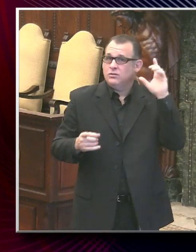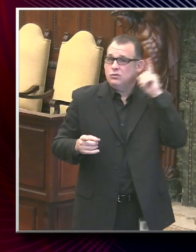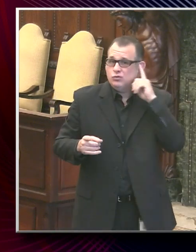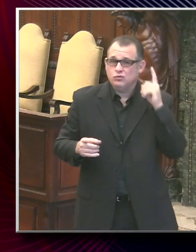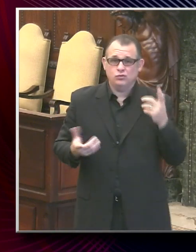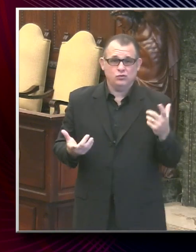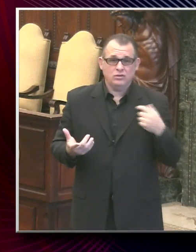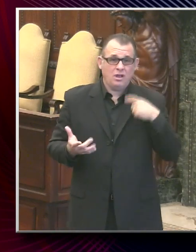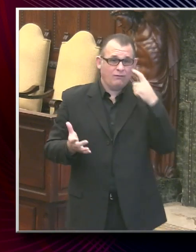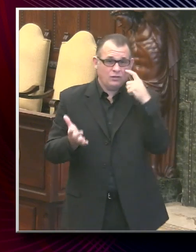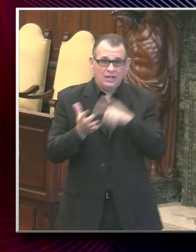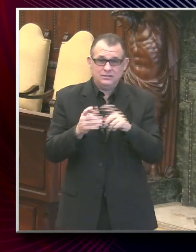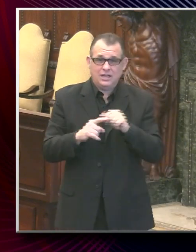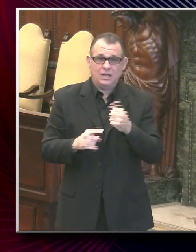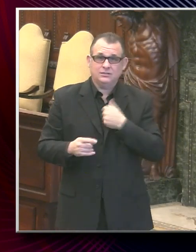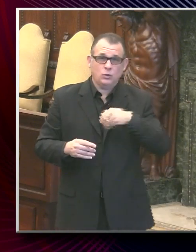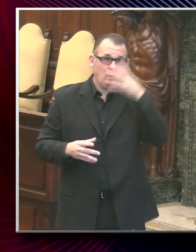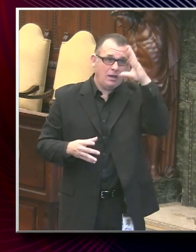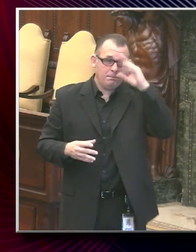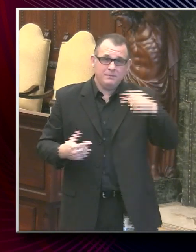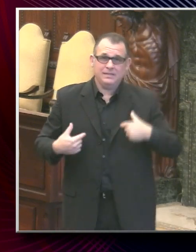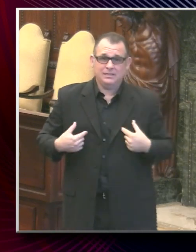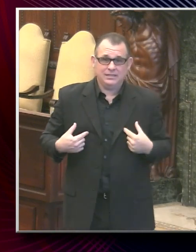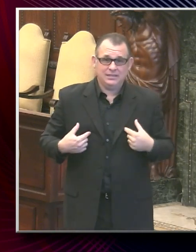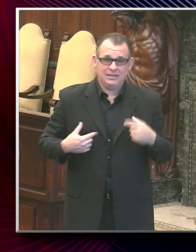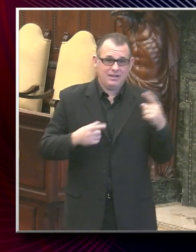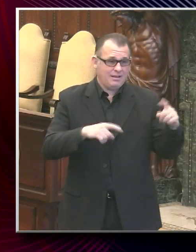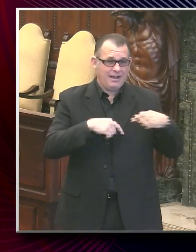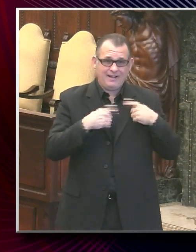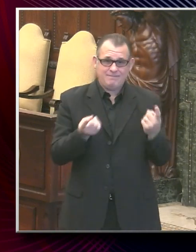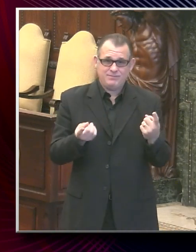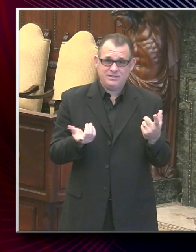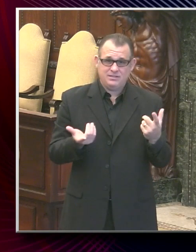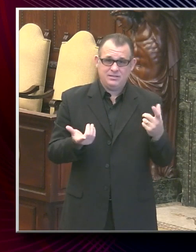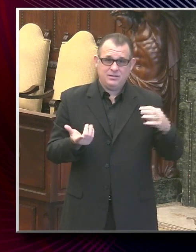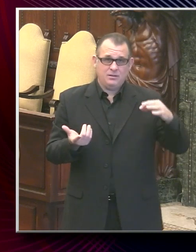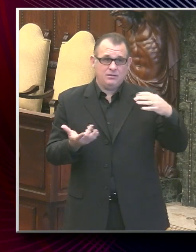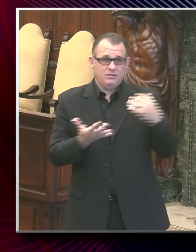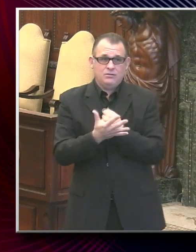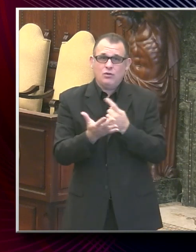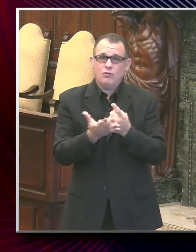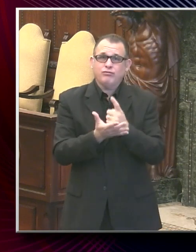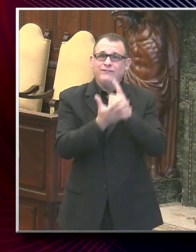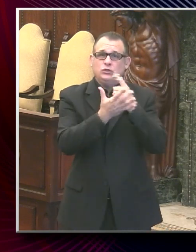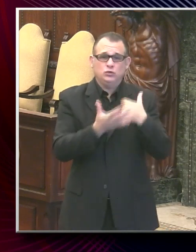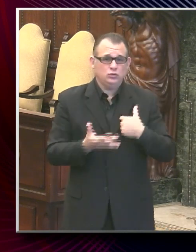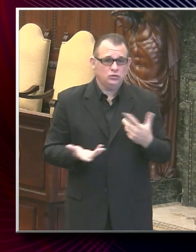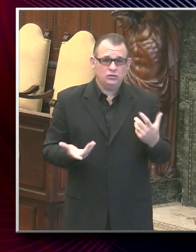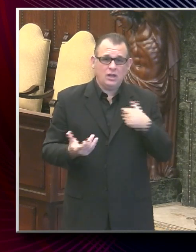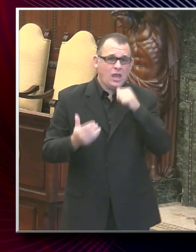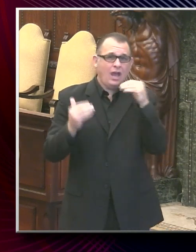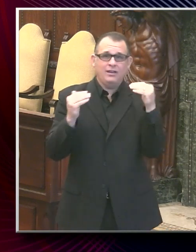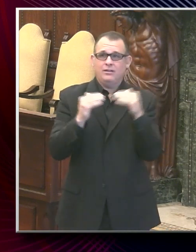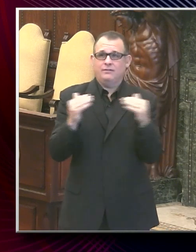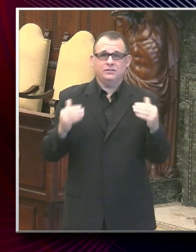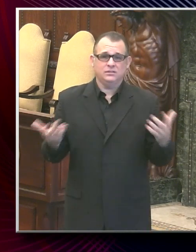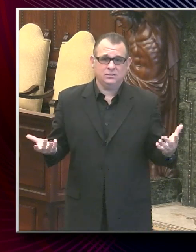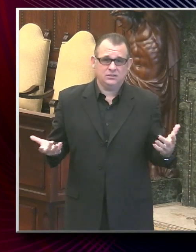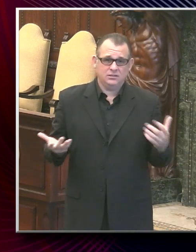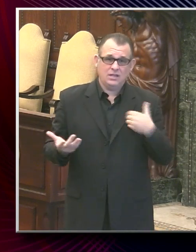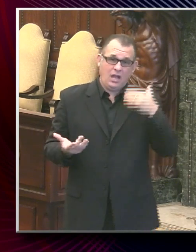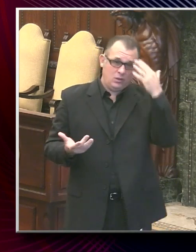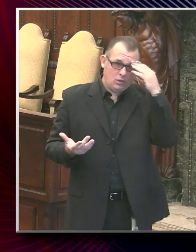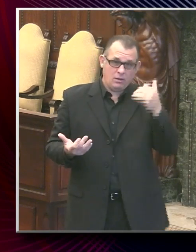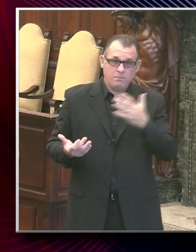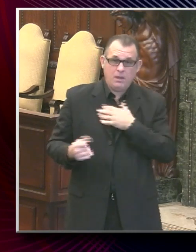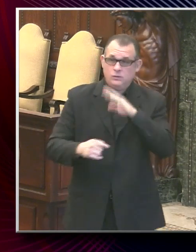you know, as a white man, I have been granted privileges that are unfair. And I know that my daughters are